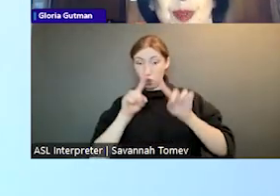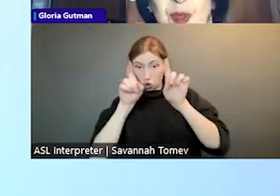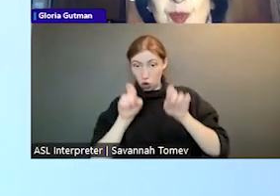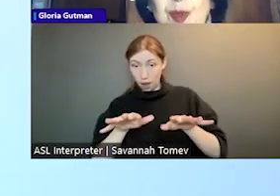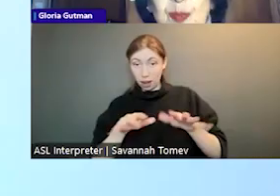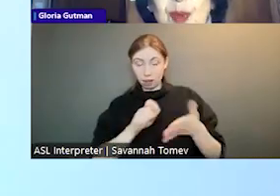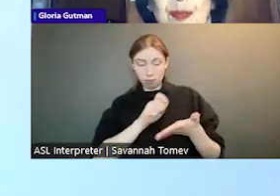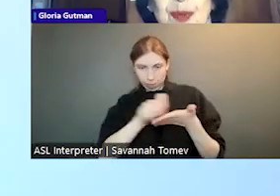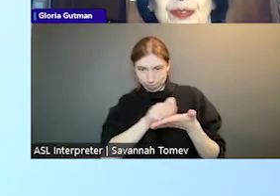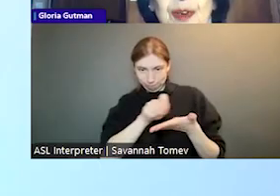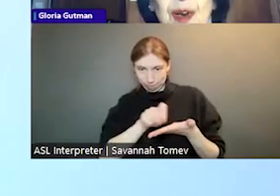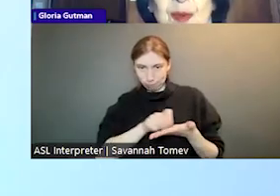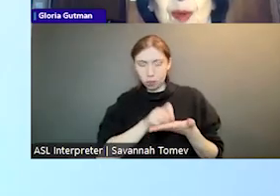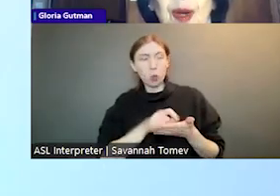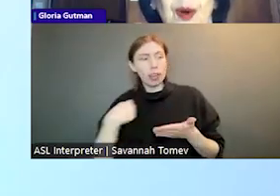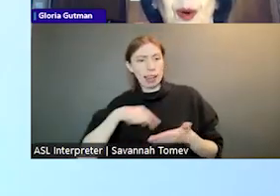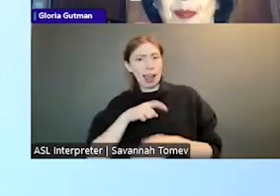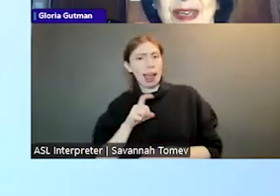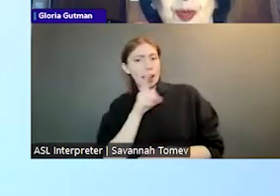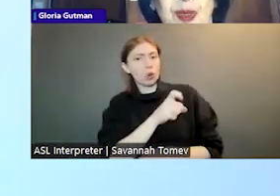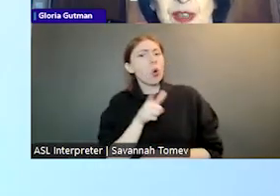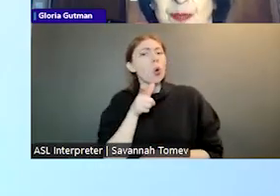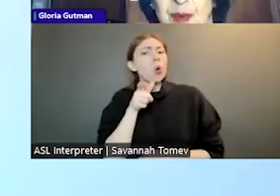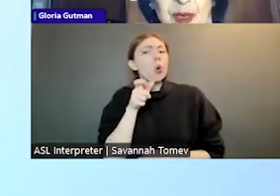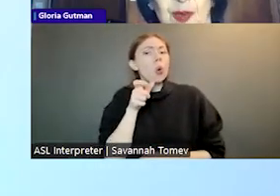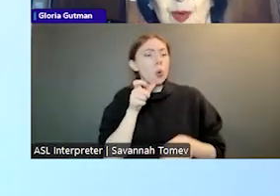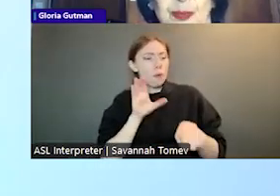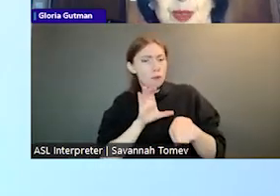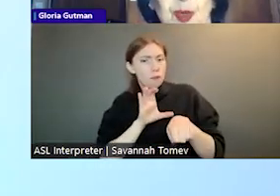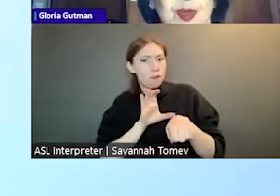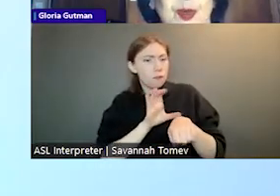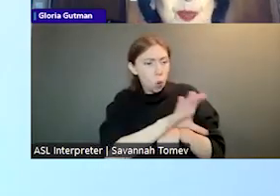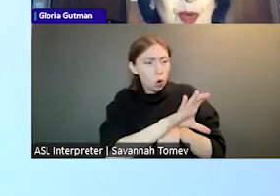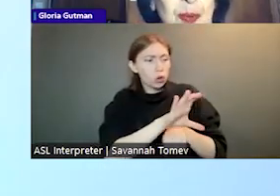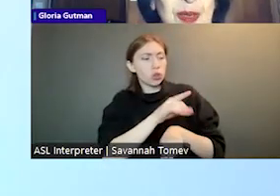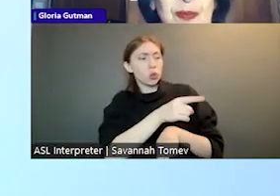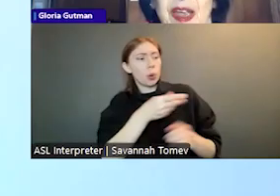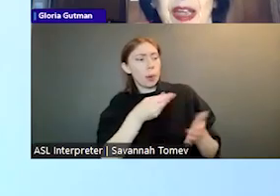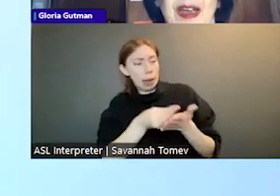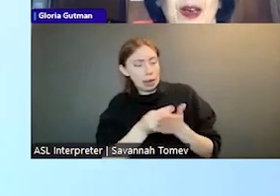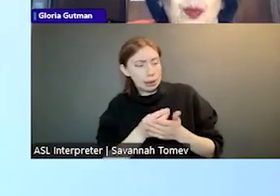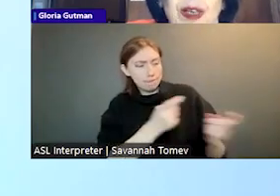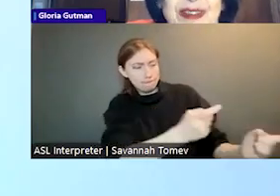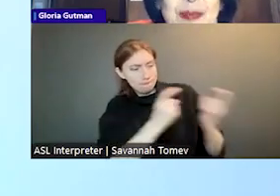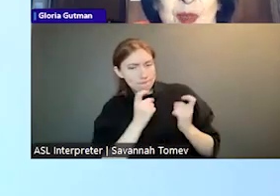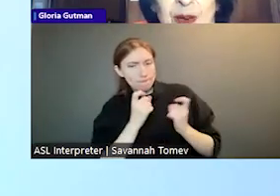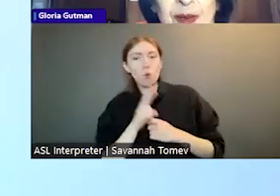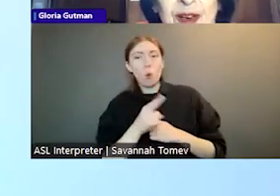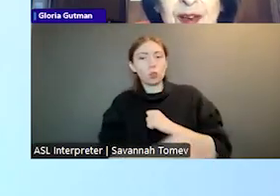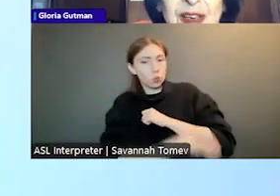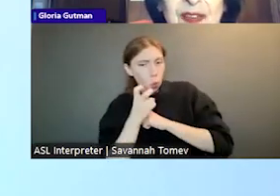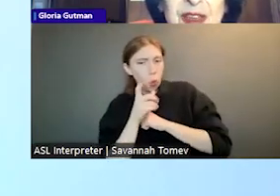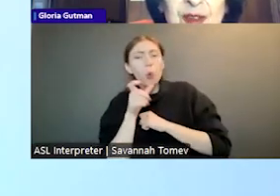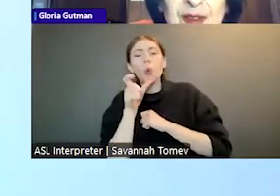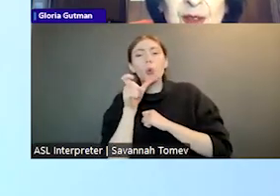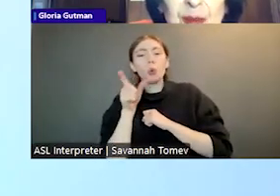money, possessions, or property from you, or made you give money or possessions or property. And what leaps out